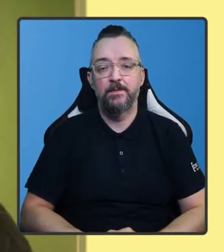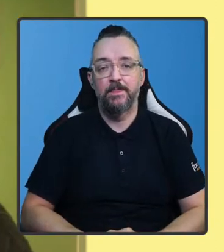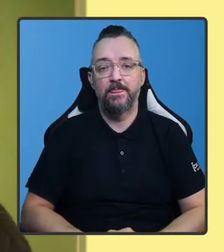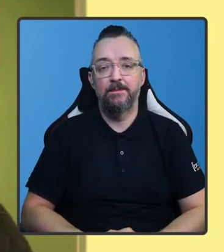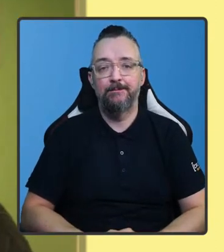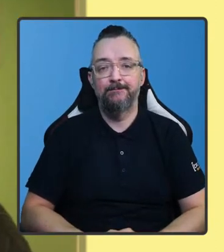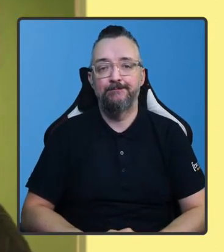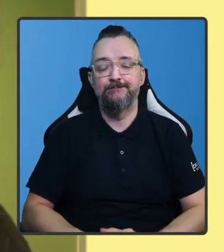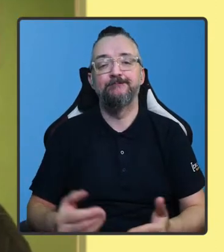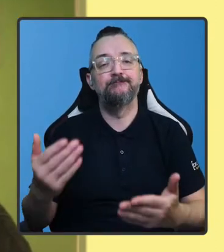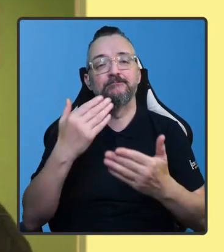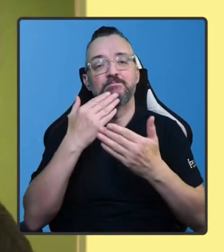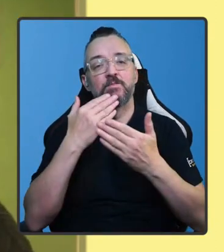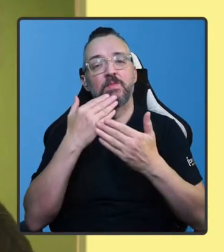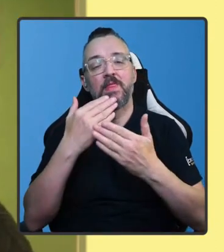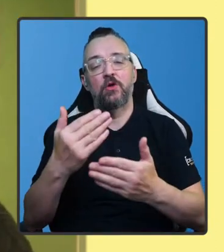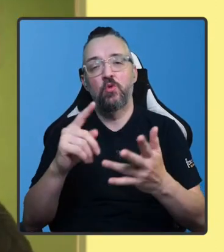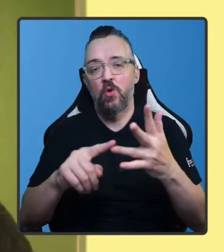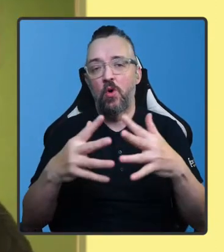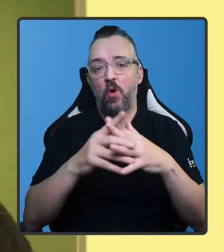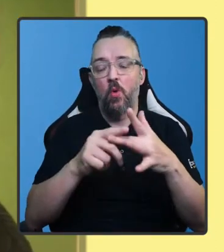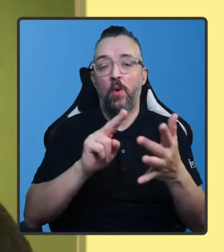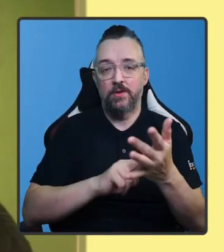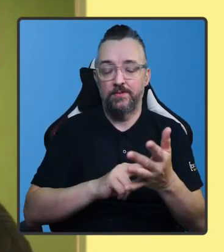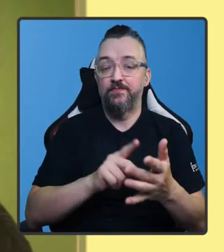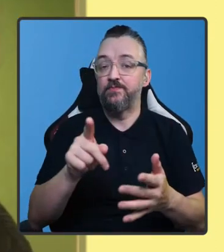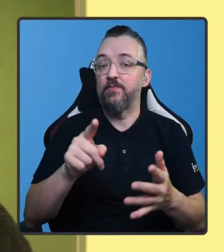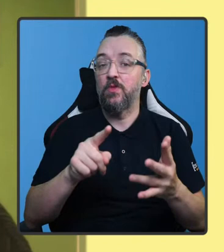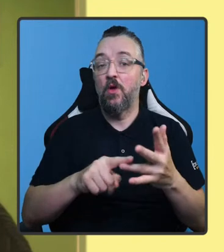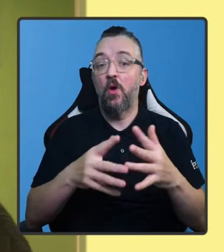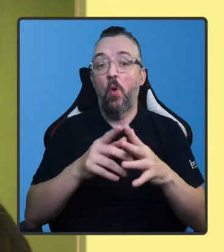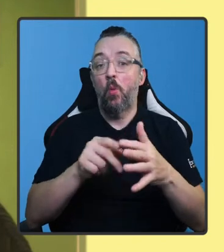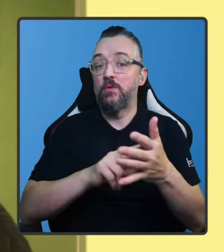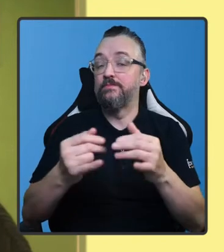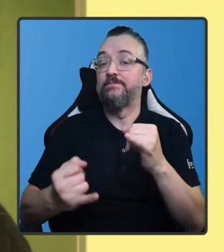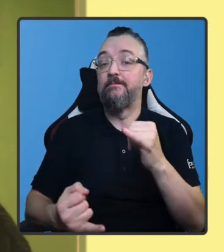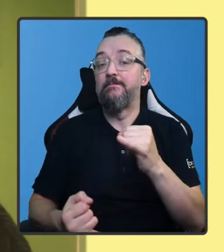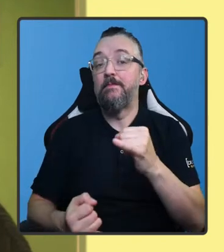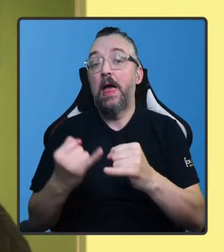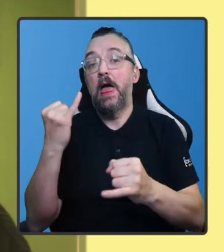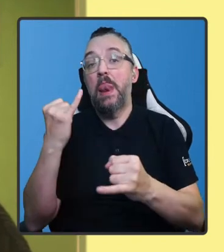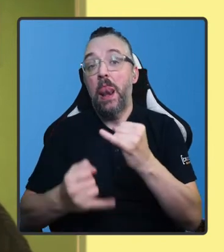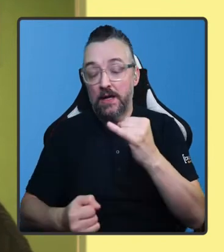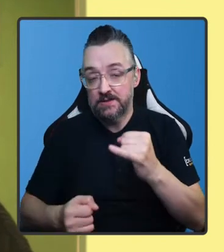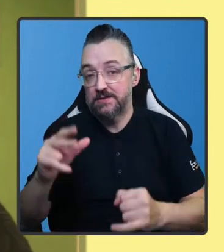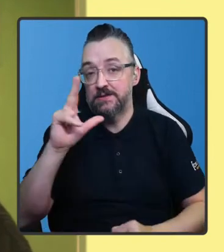Thank you very much, Owen. And Owen was our final speaker in favour of that